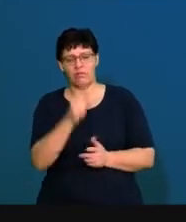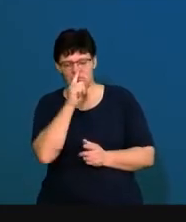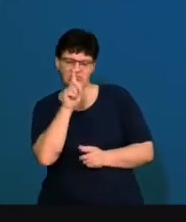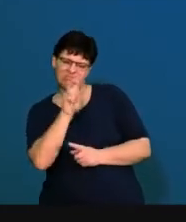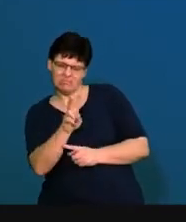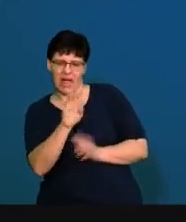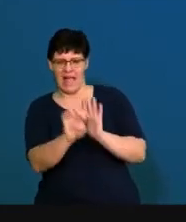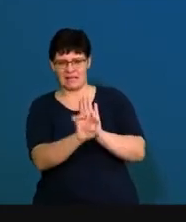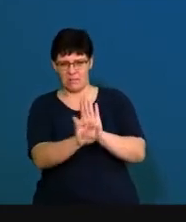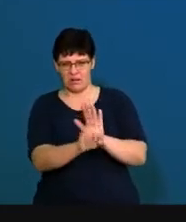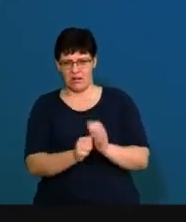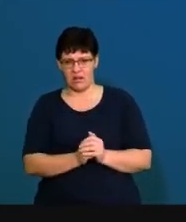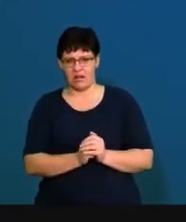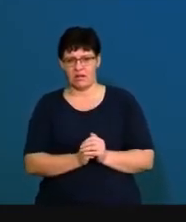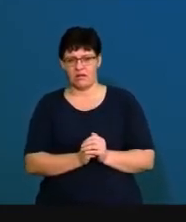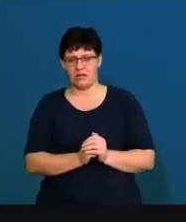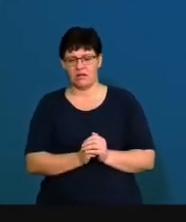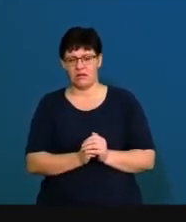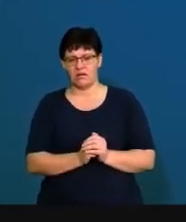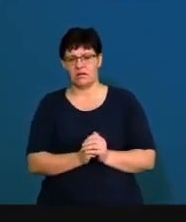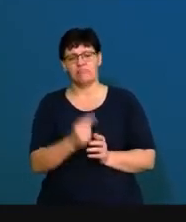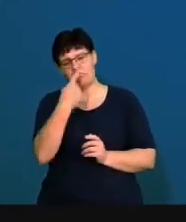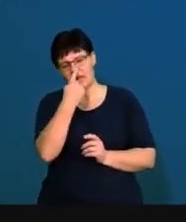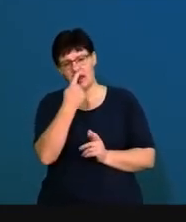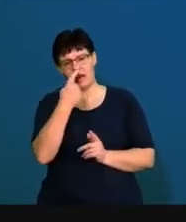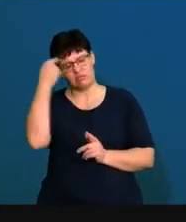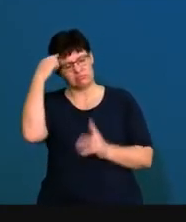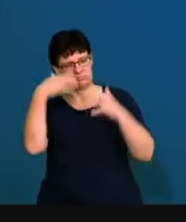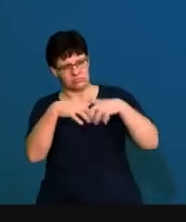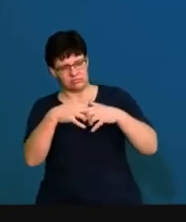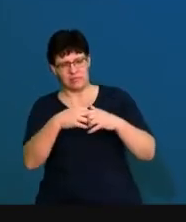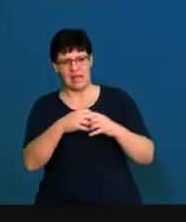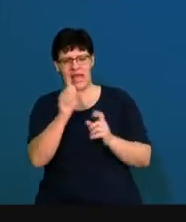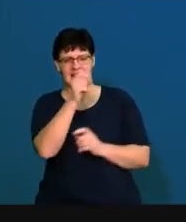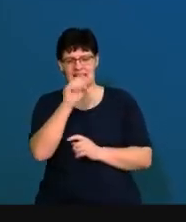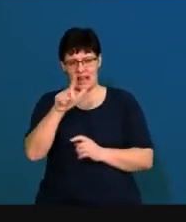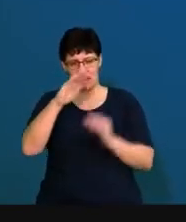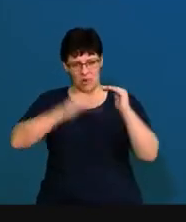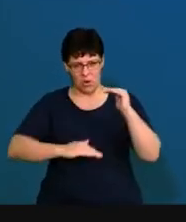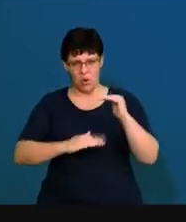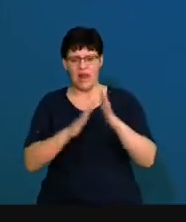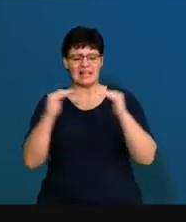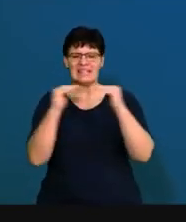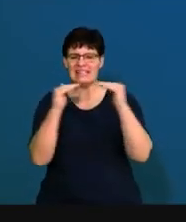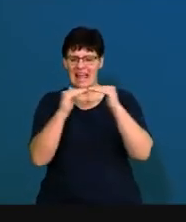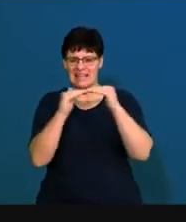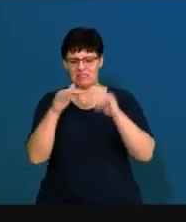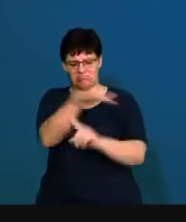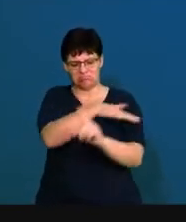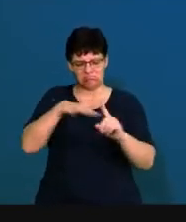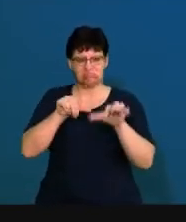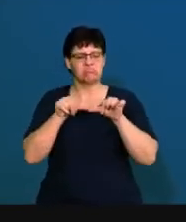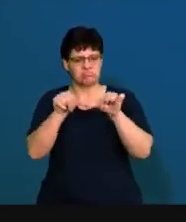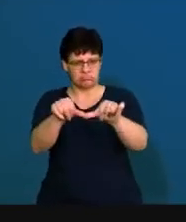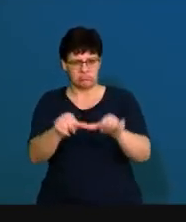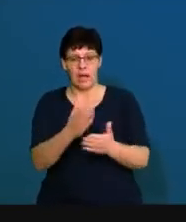you can consider as an example. Now, it talks about, consider the cell below which operates under standard conditions.